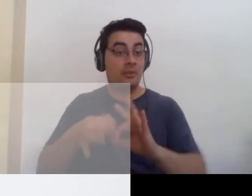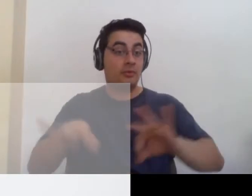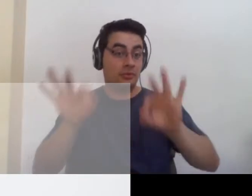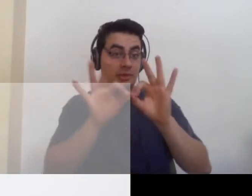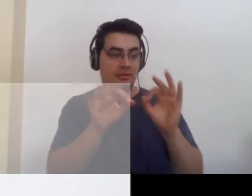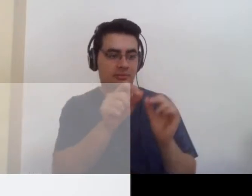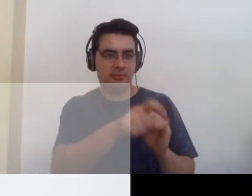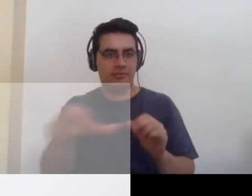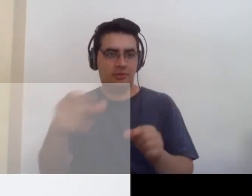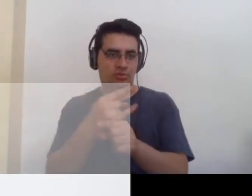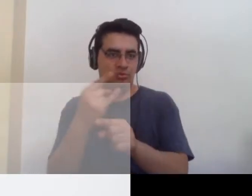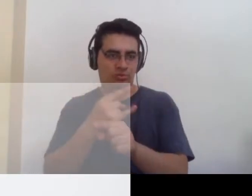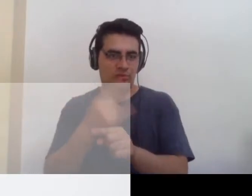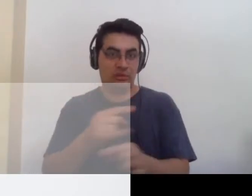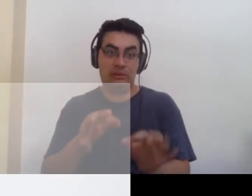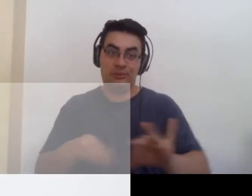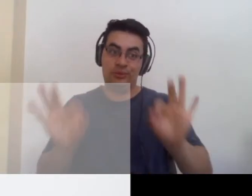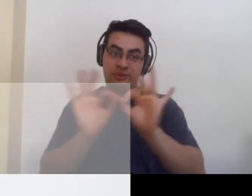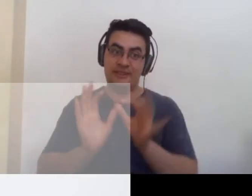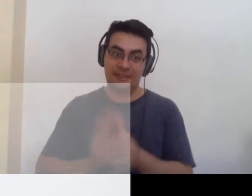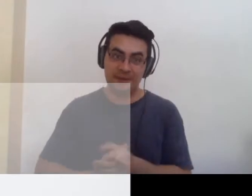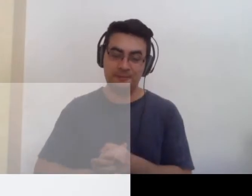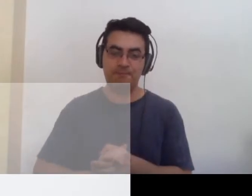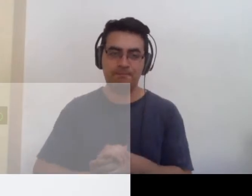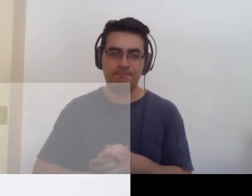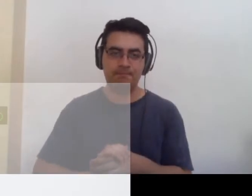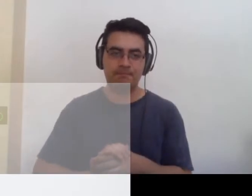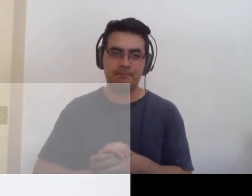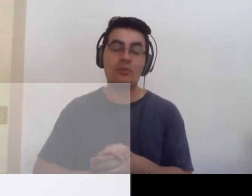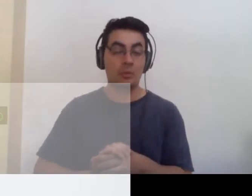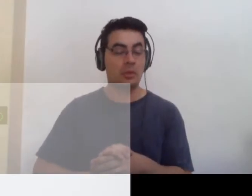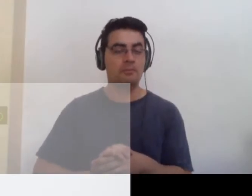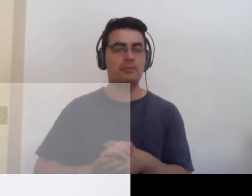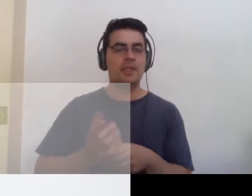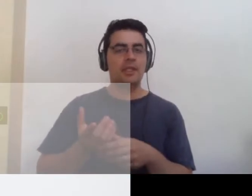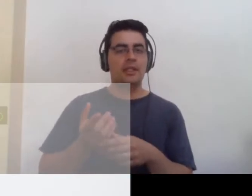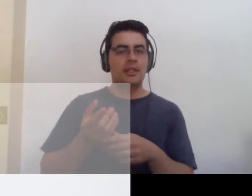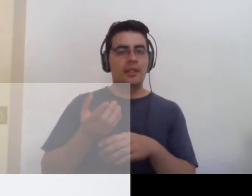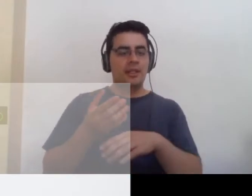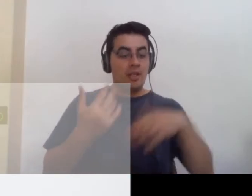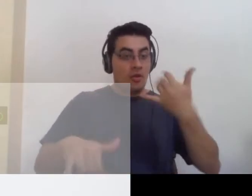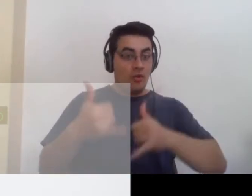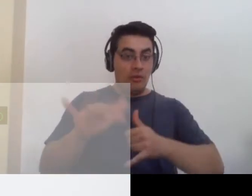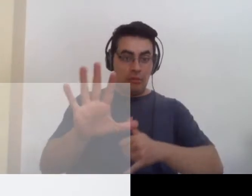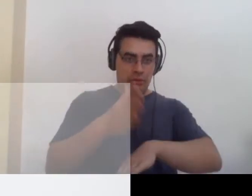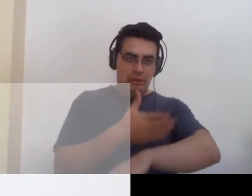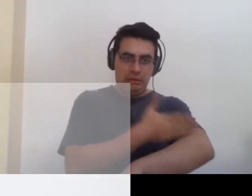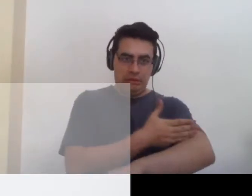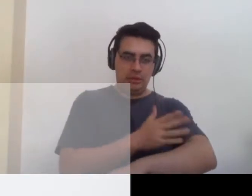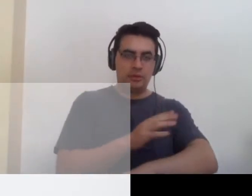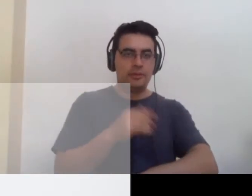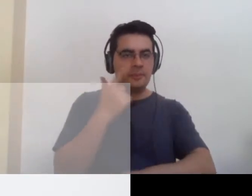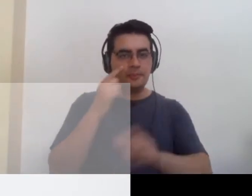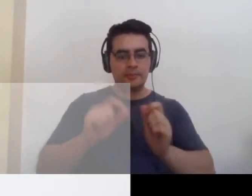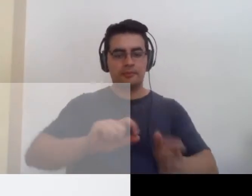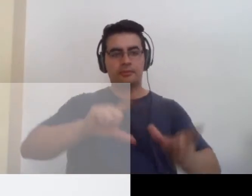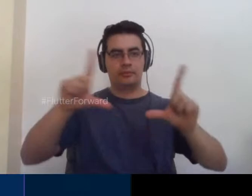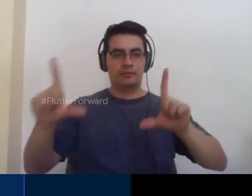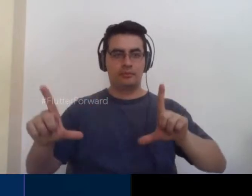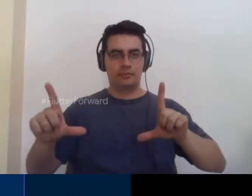along. So before we get to the game itself, let's try and tackle the page that a user sees when they finish the